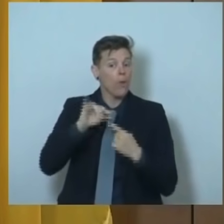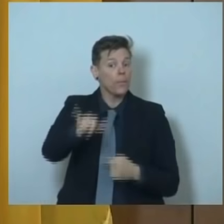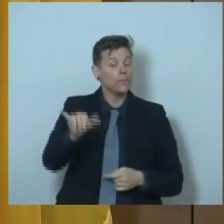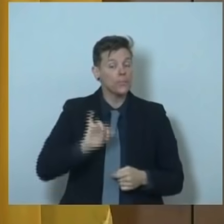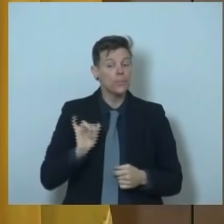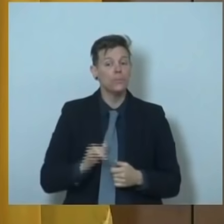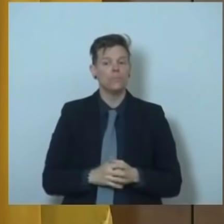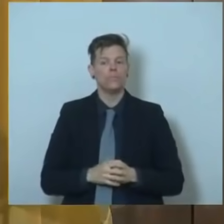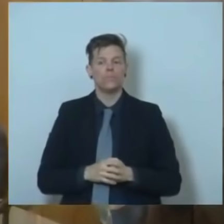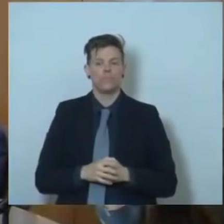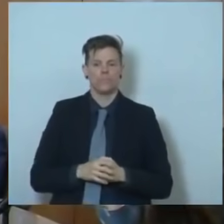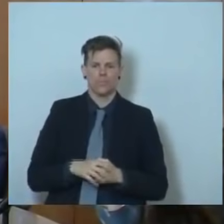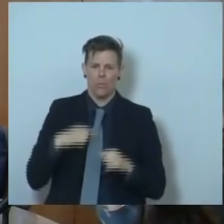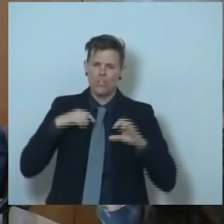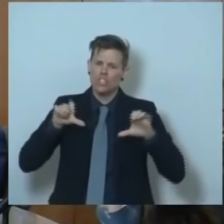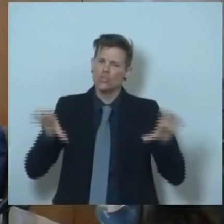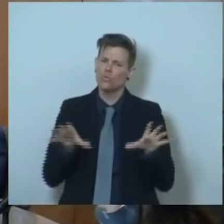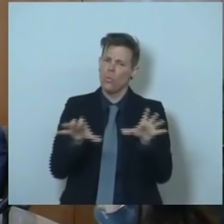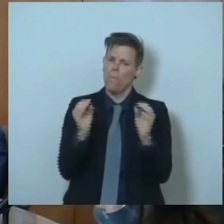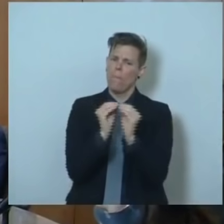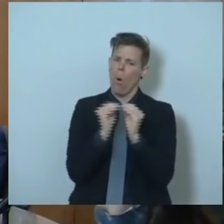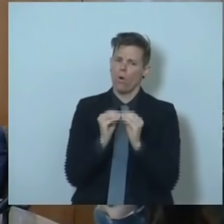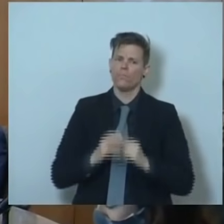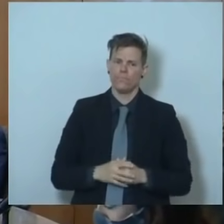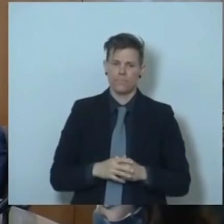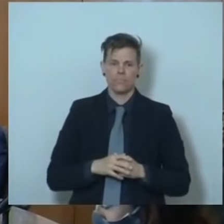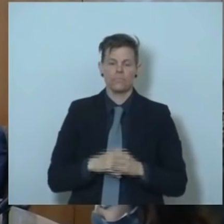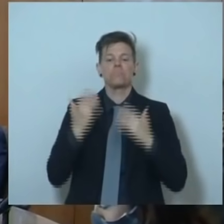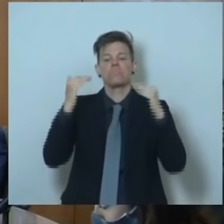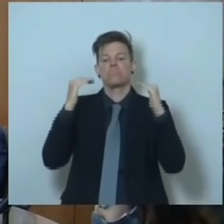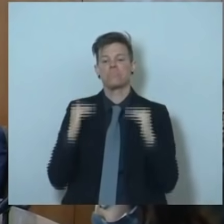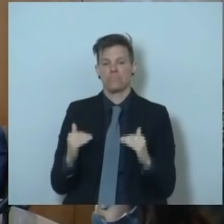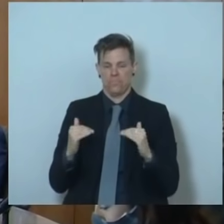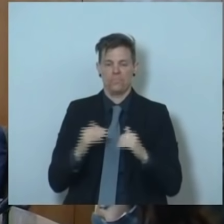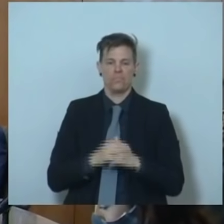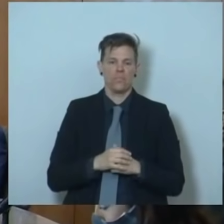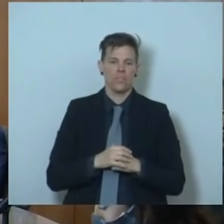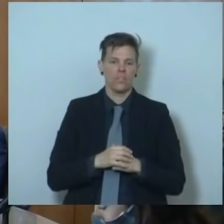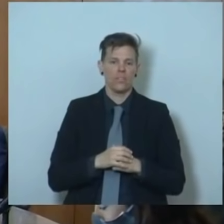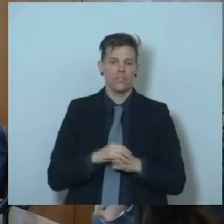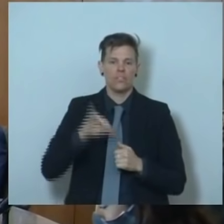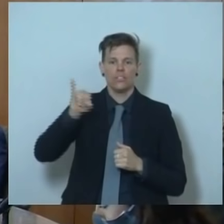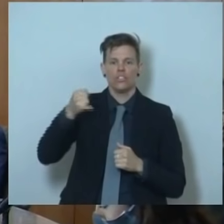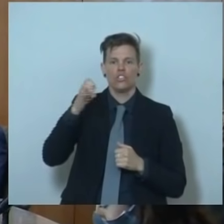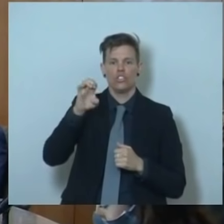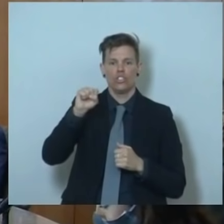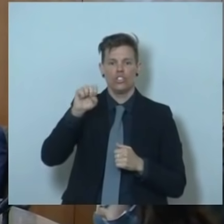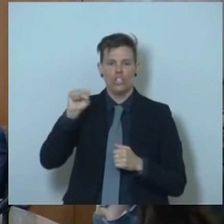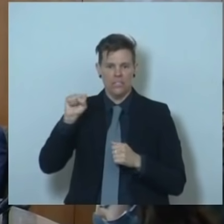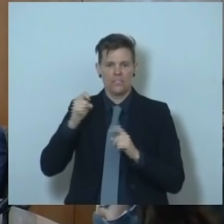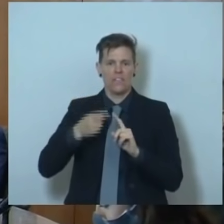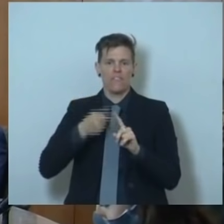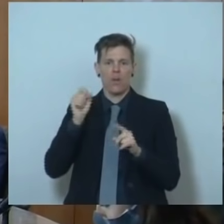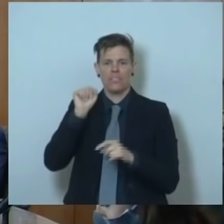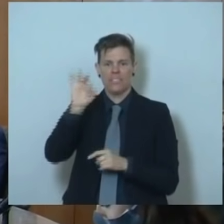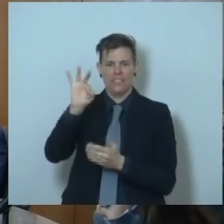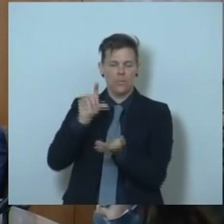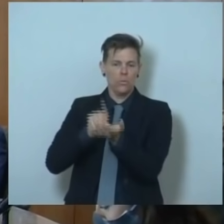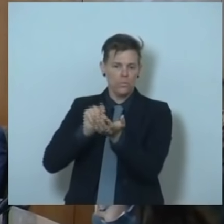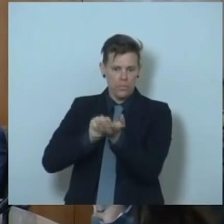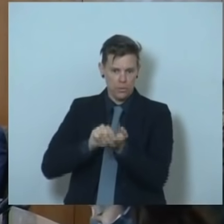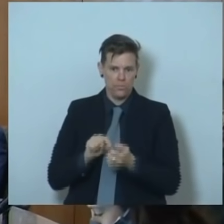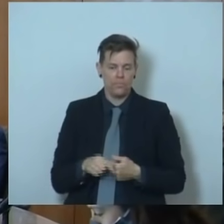you. Thank you, Governor. Next, we're going to go to Jens Gould with the Santa Fe New Mexican. Jens, you're unmuted. Go ahead and ask your question.